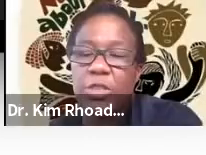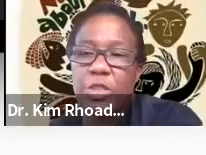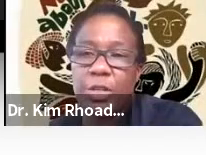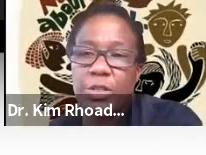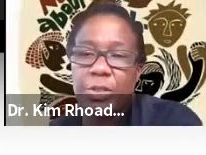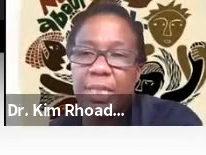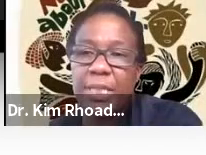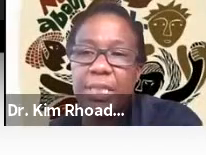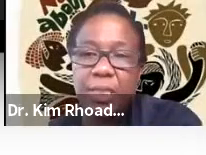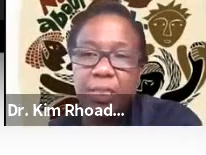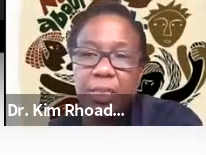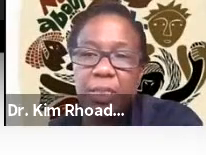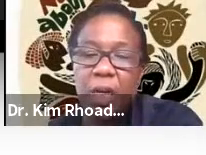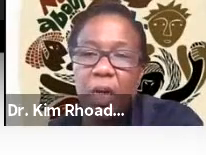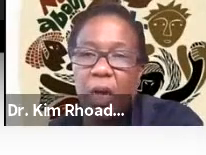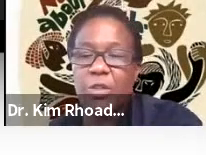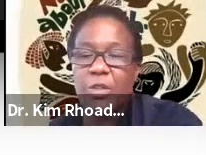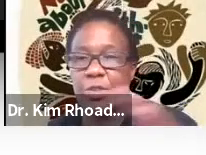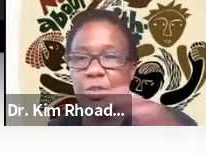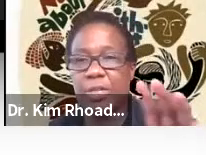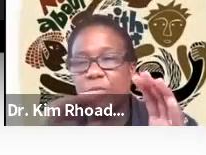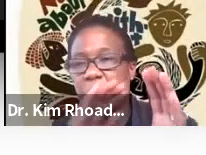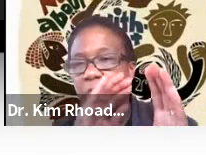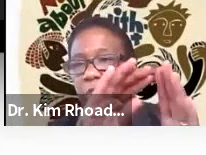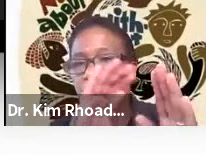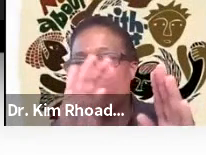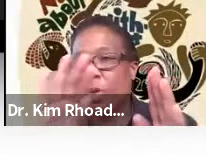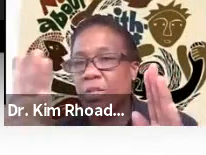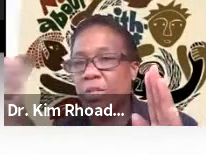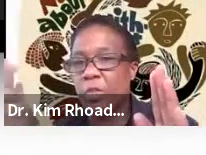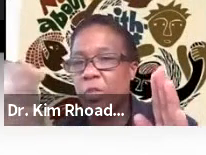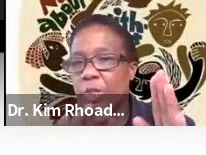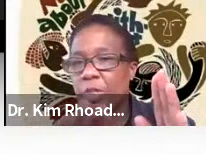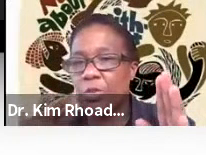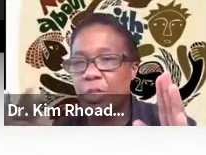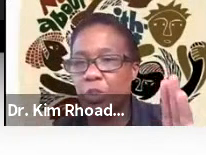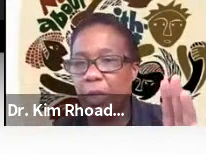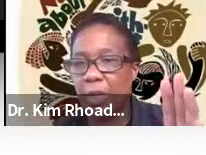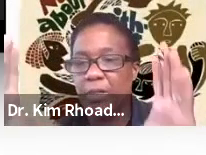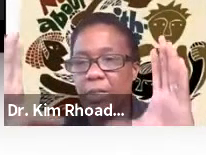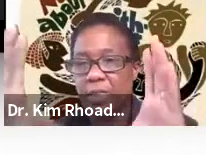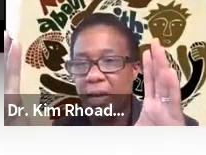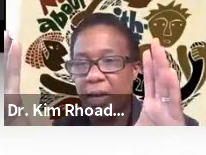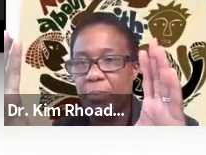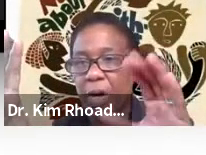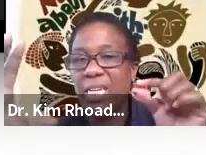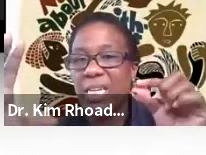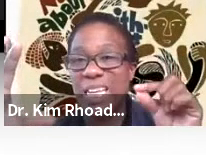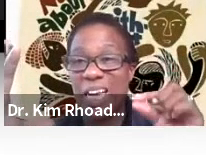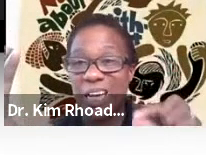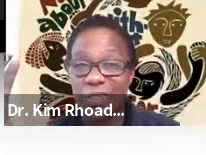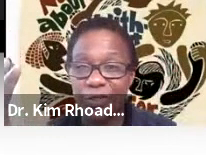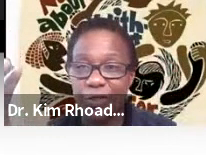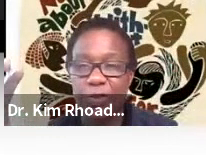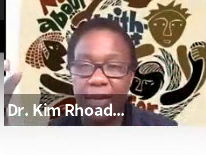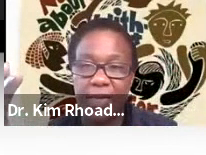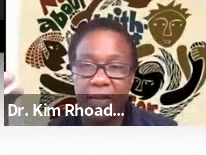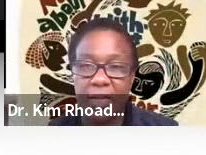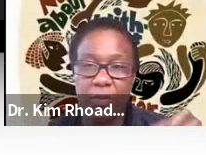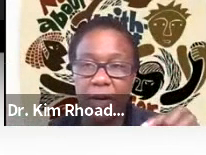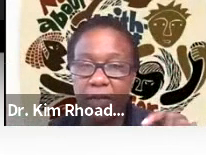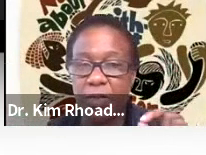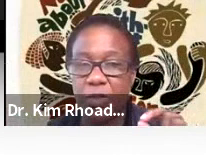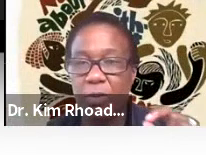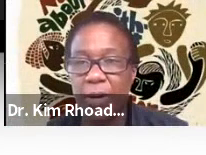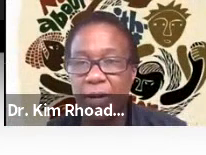you select share screen, when it shows you all the different screens you can share inside a box, under